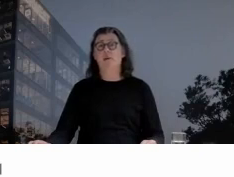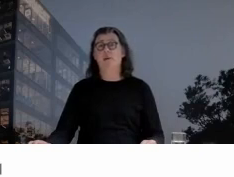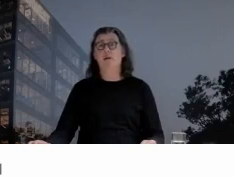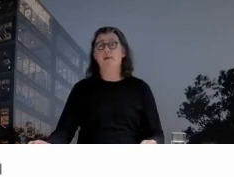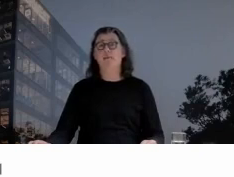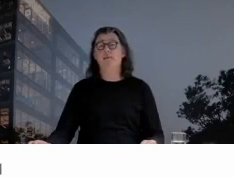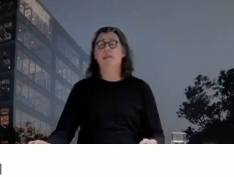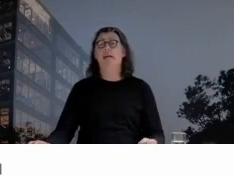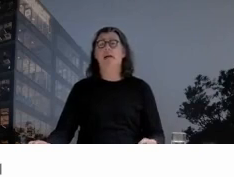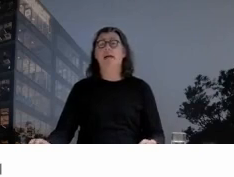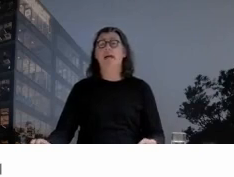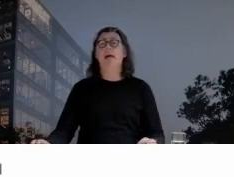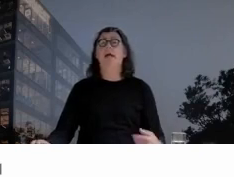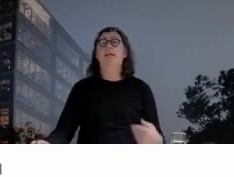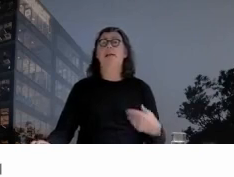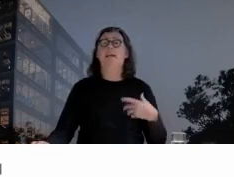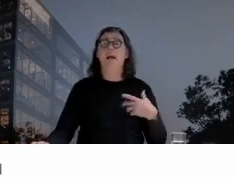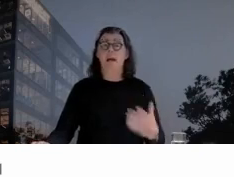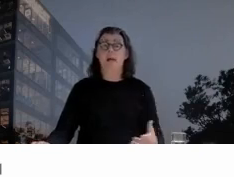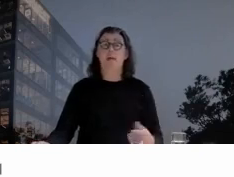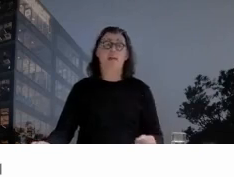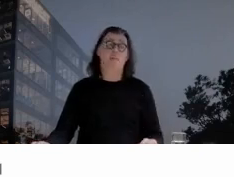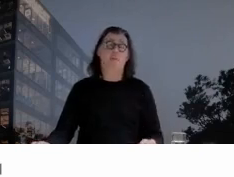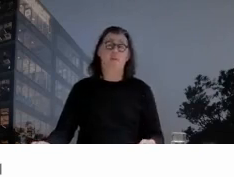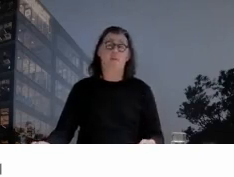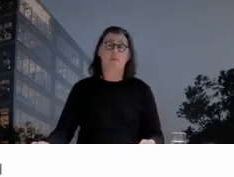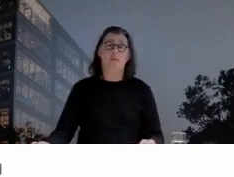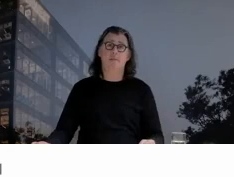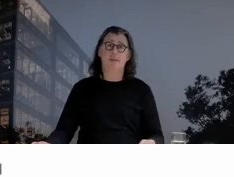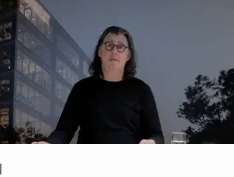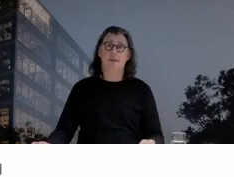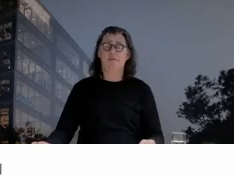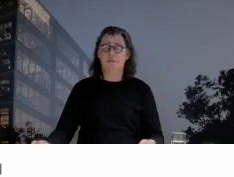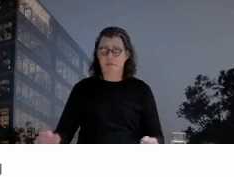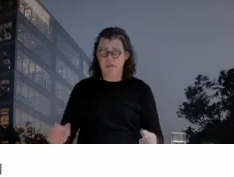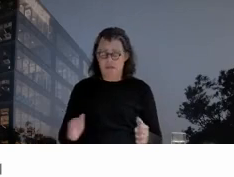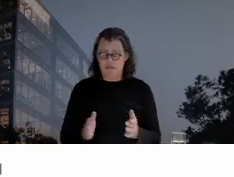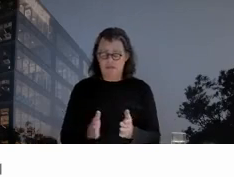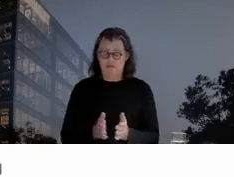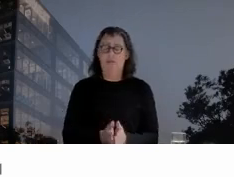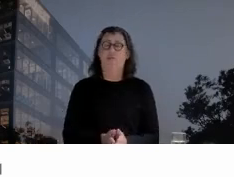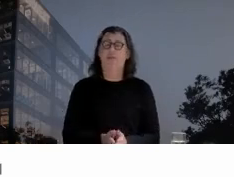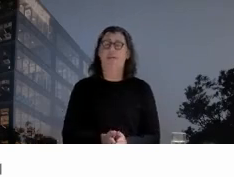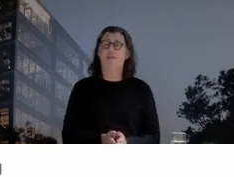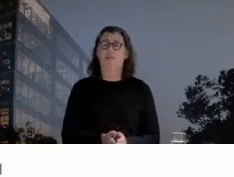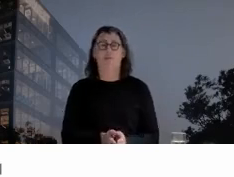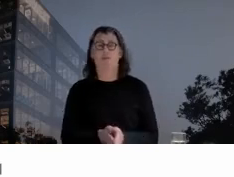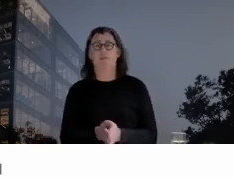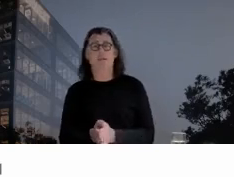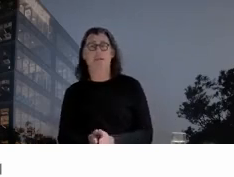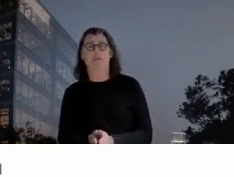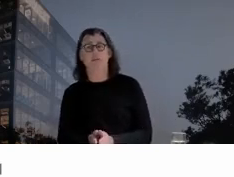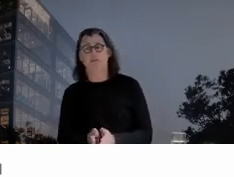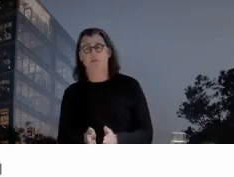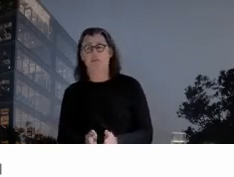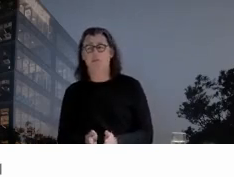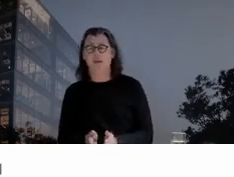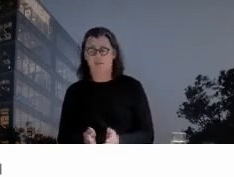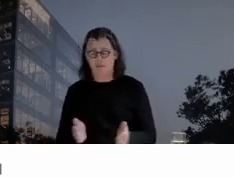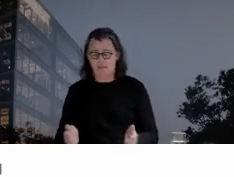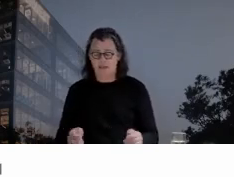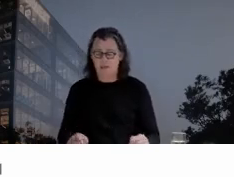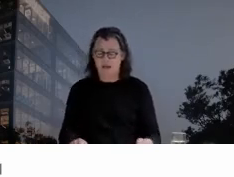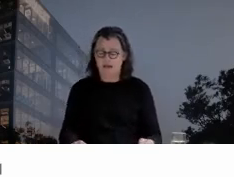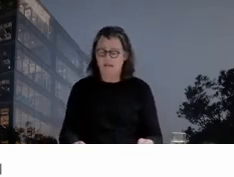that we want to go down. And then how we can improve is by measuring, and measuring is just the beginning, because once